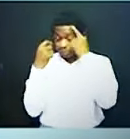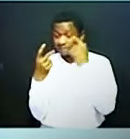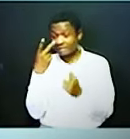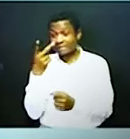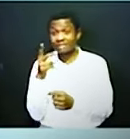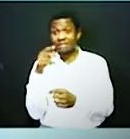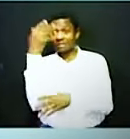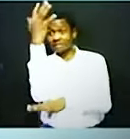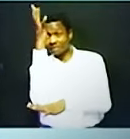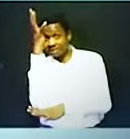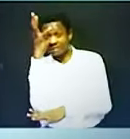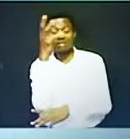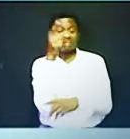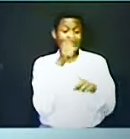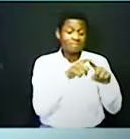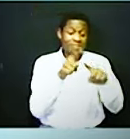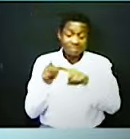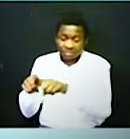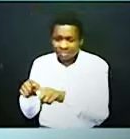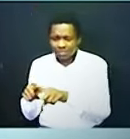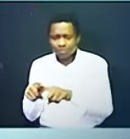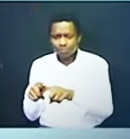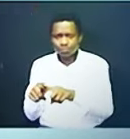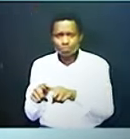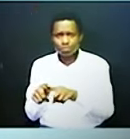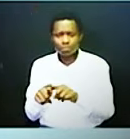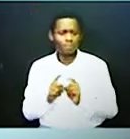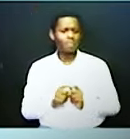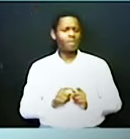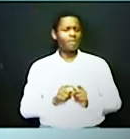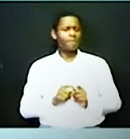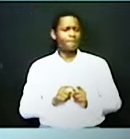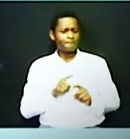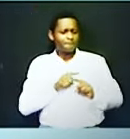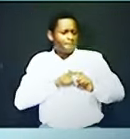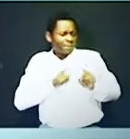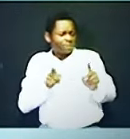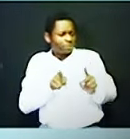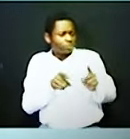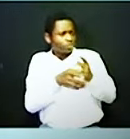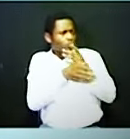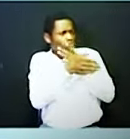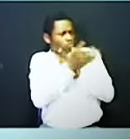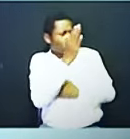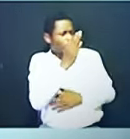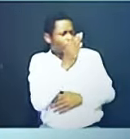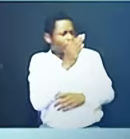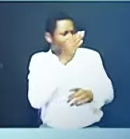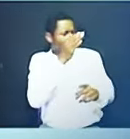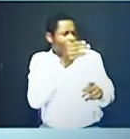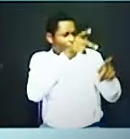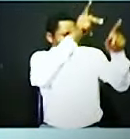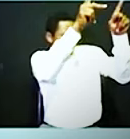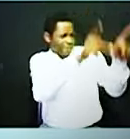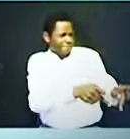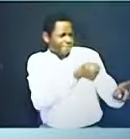Yeah, so adequate. But he remains personally unknown to the individual. I